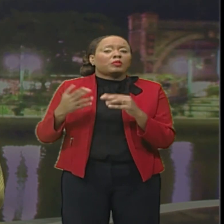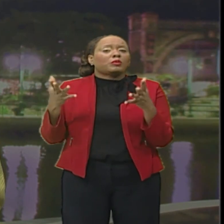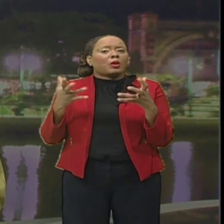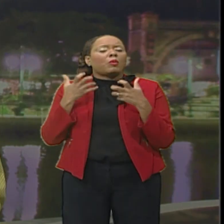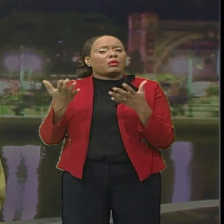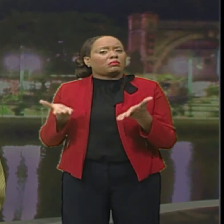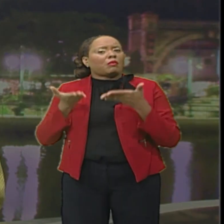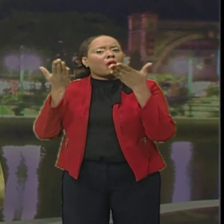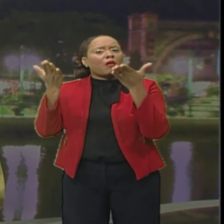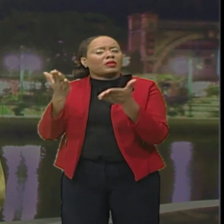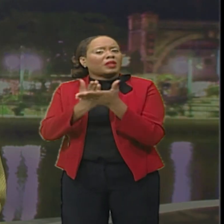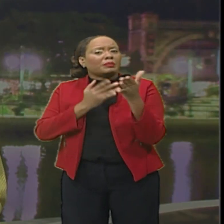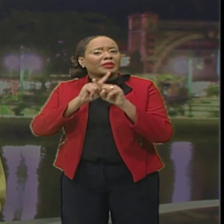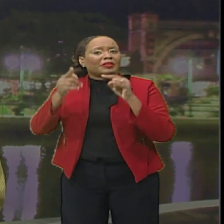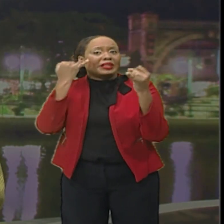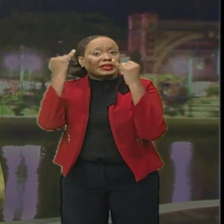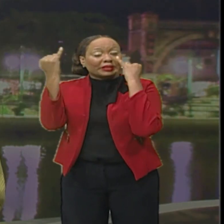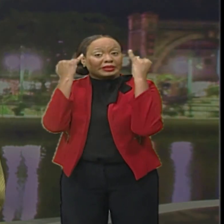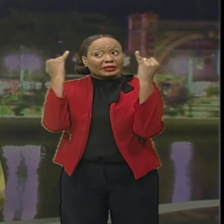some recommendations.